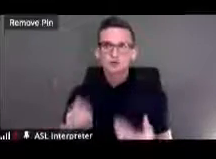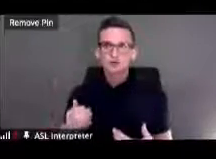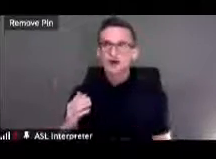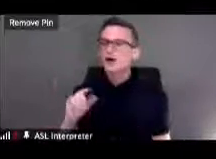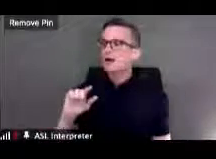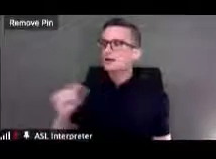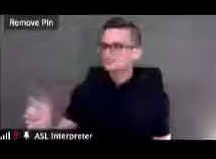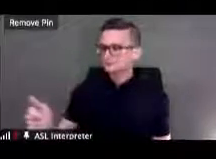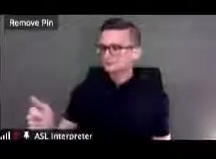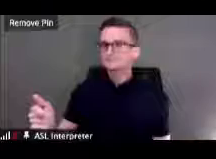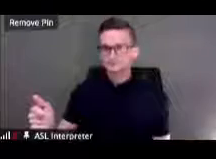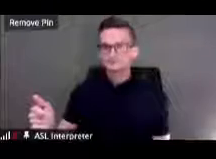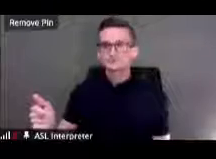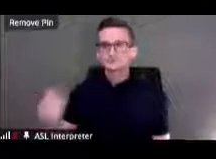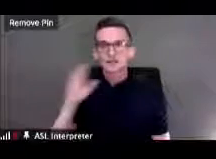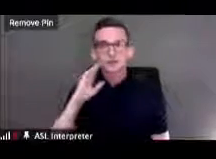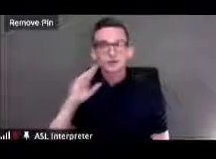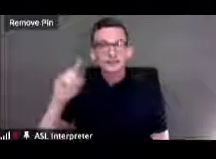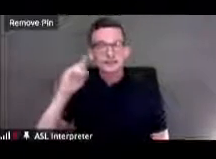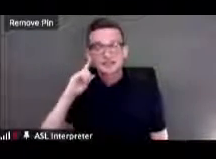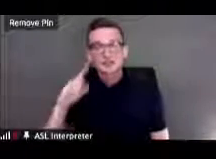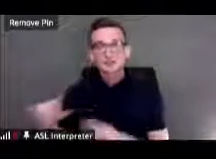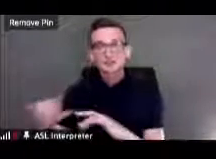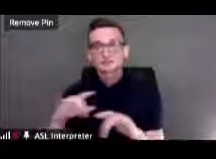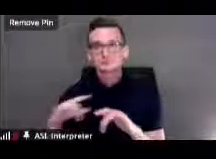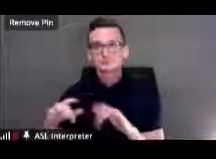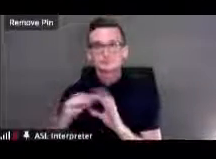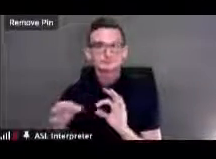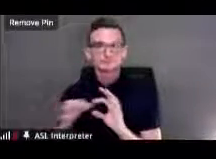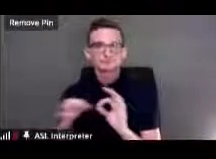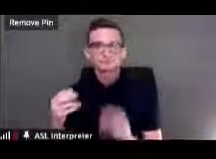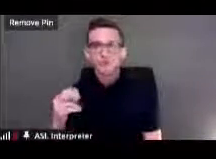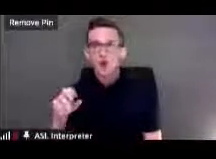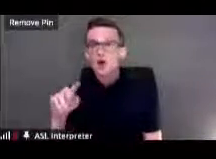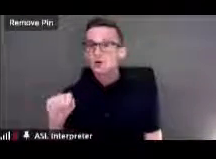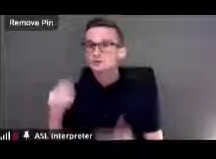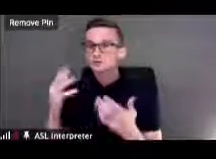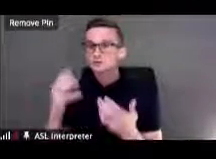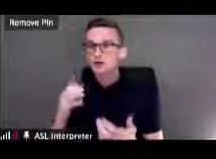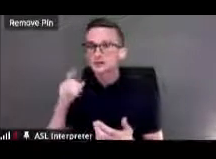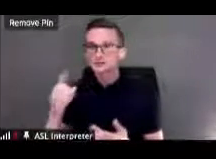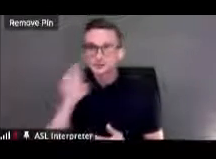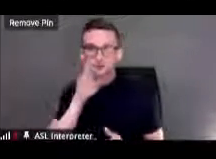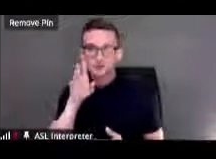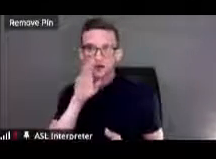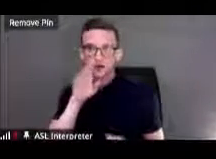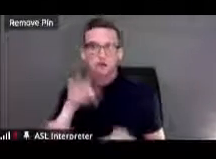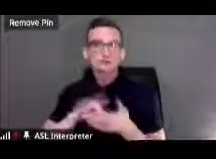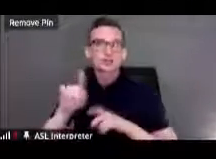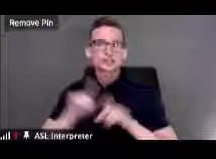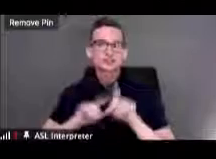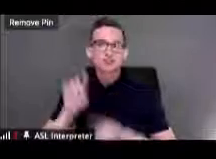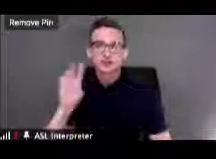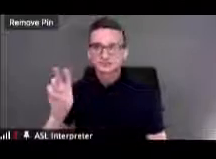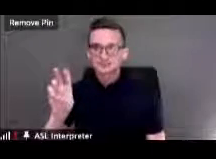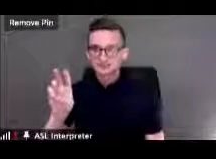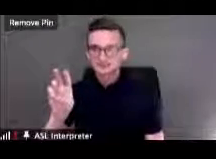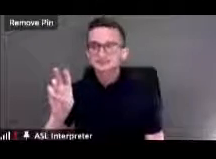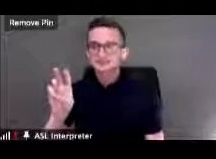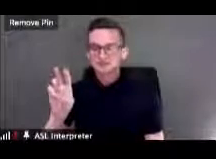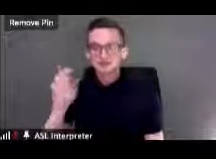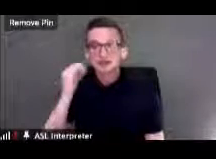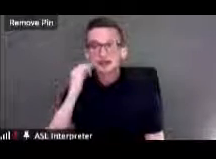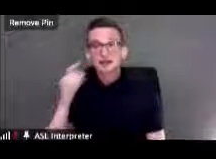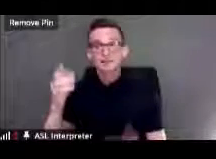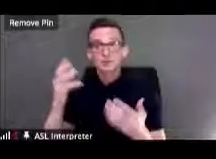When it is your turn to speak, you will hear a message that says the host would like you to talk and to press star 6 to speak. If you